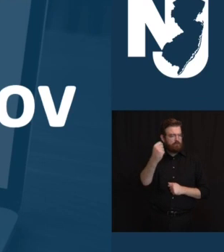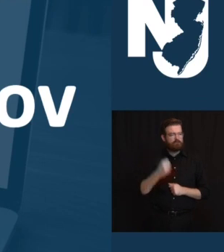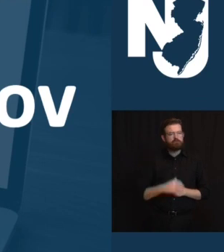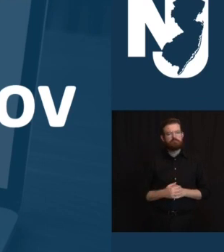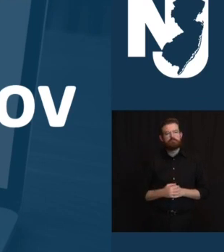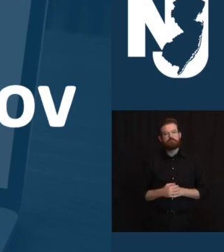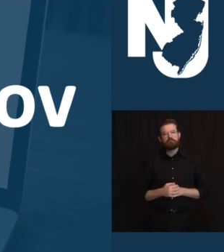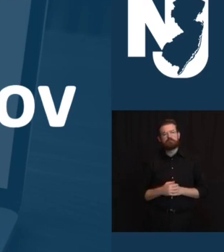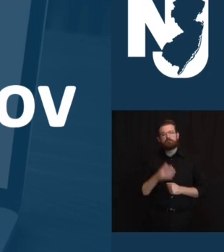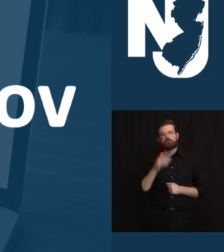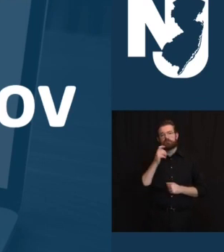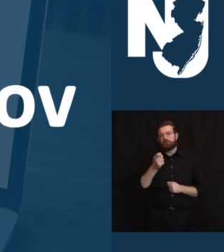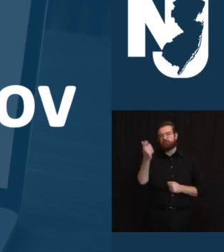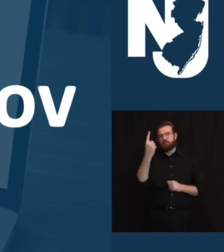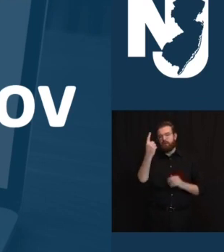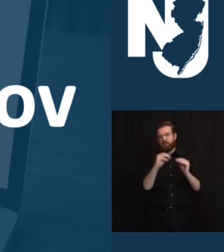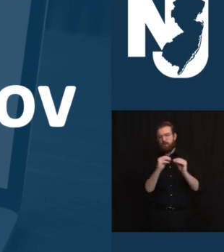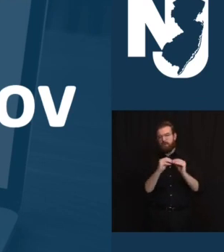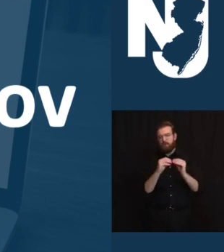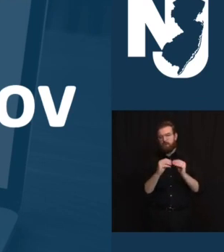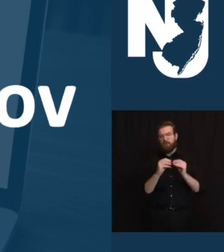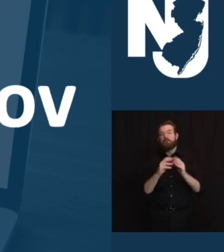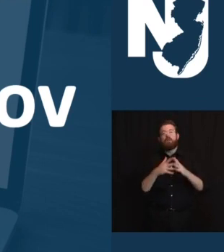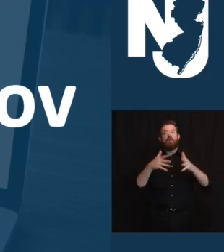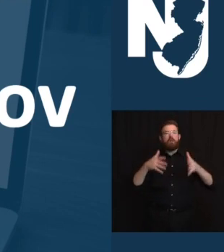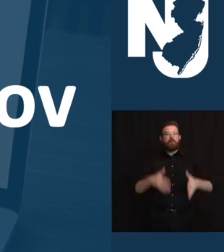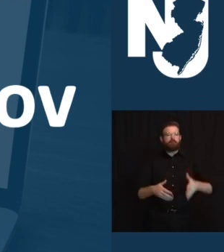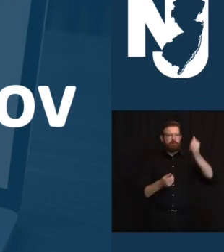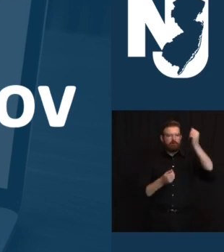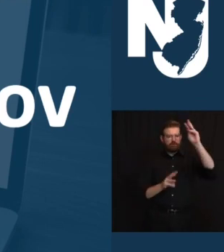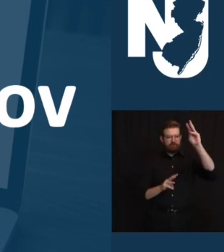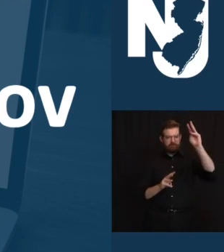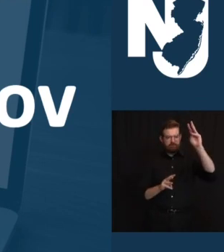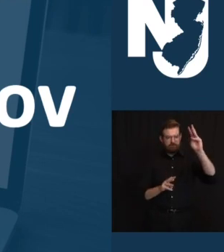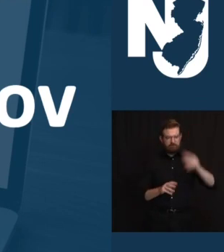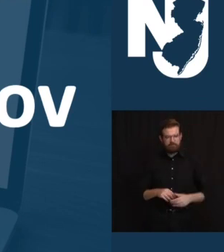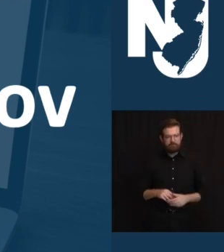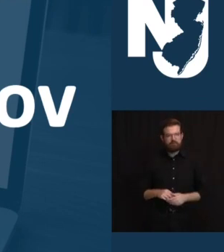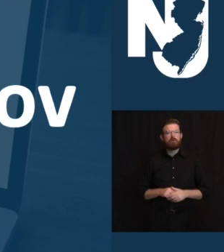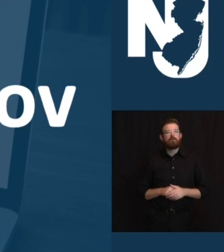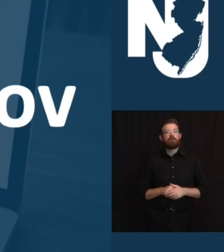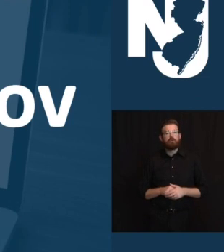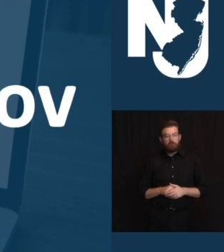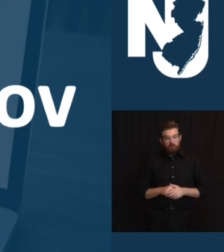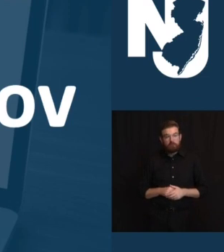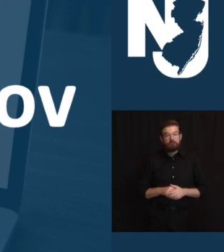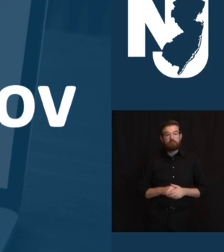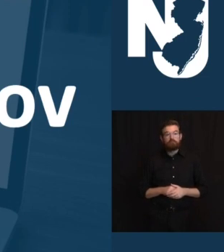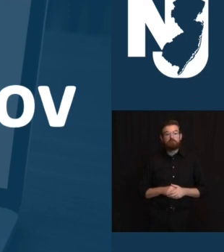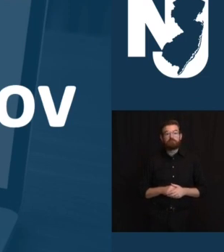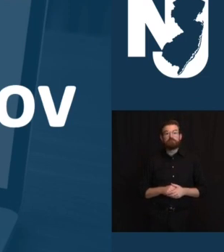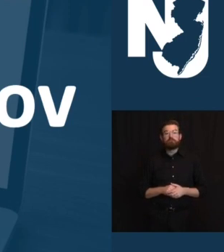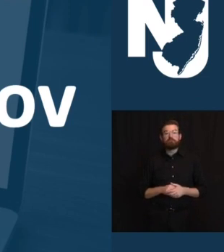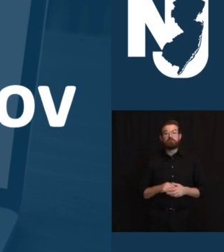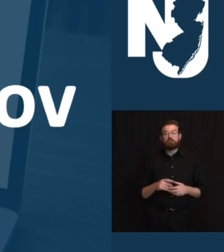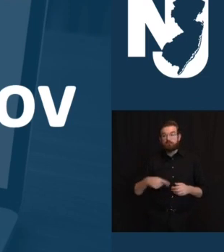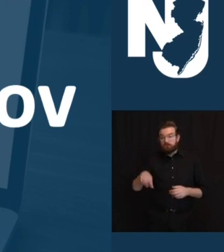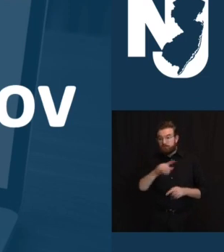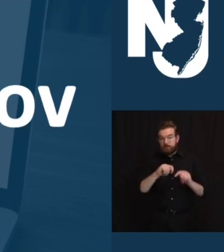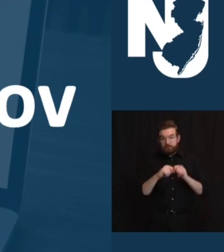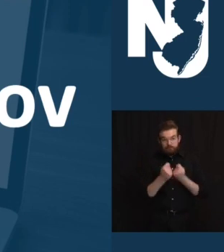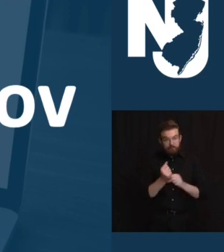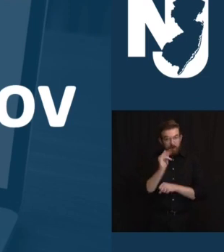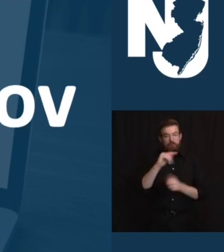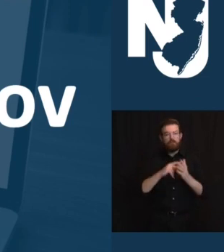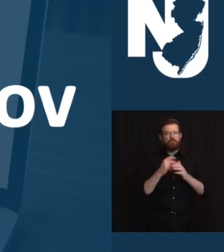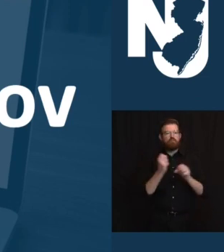won all 3 of their pool games. So most of the teams that made it, so of the 33 still left, most of